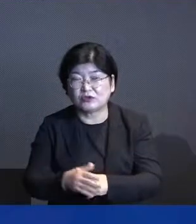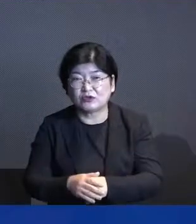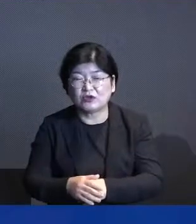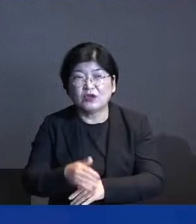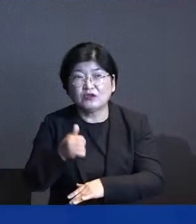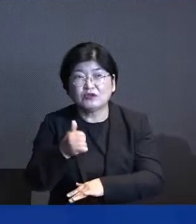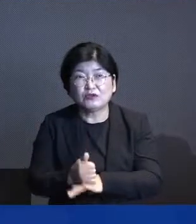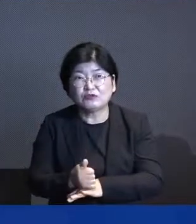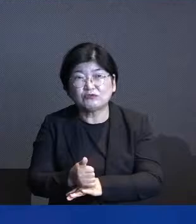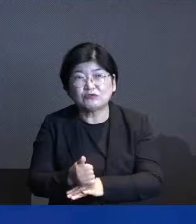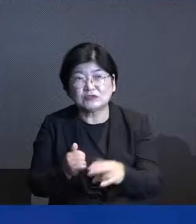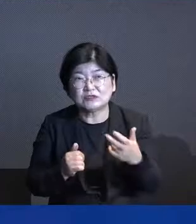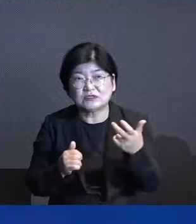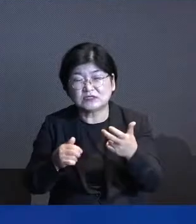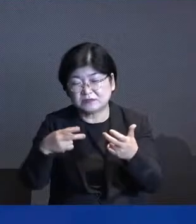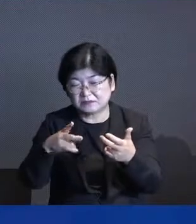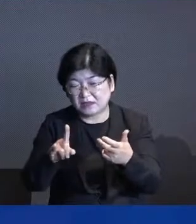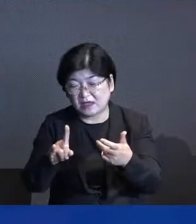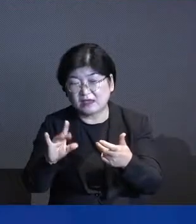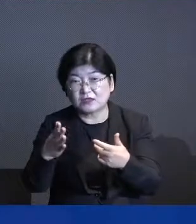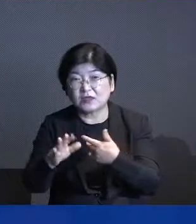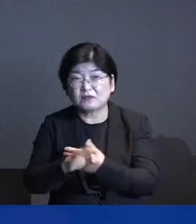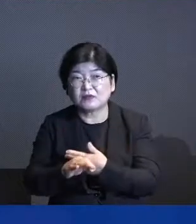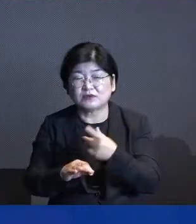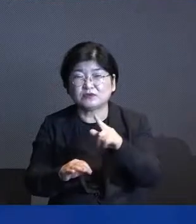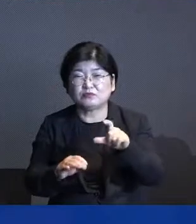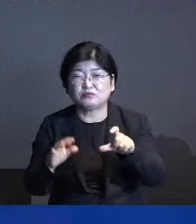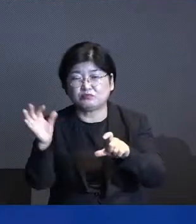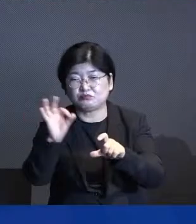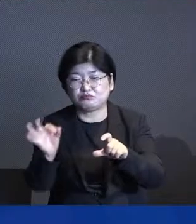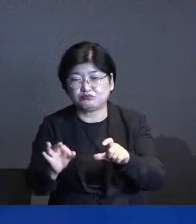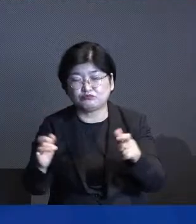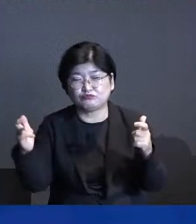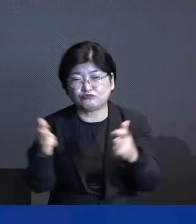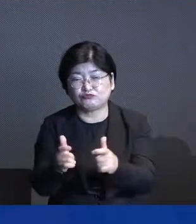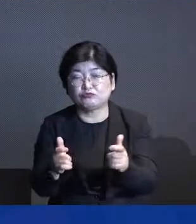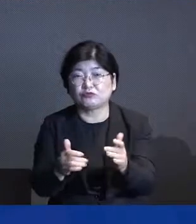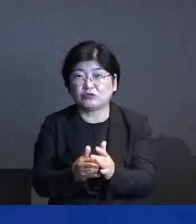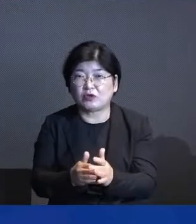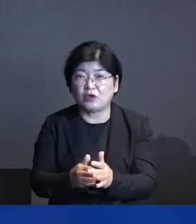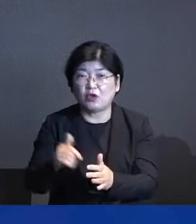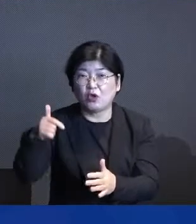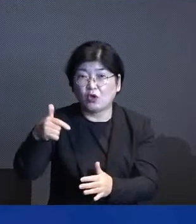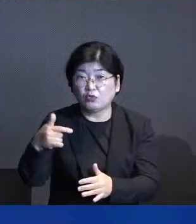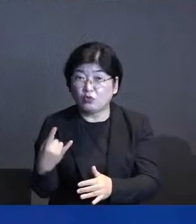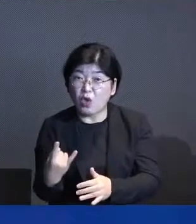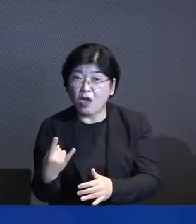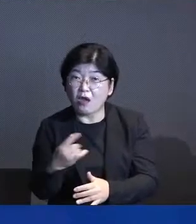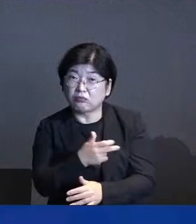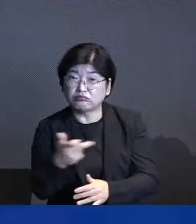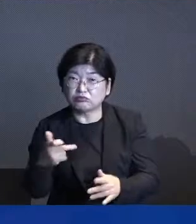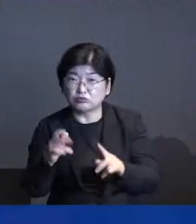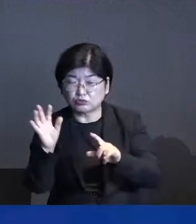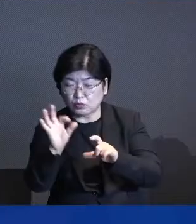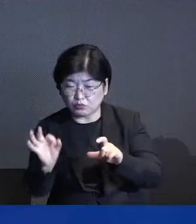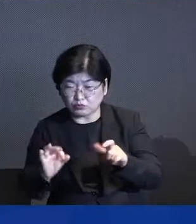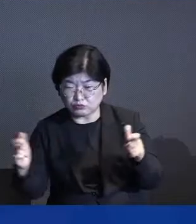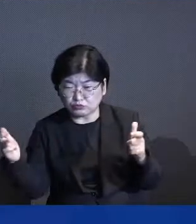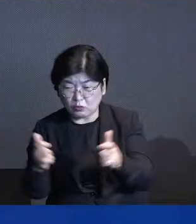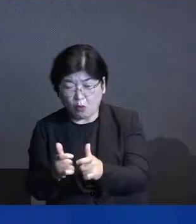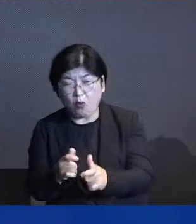substantial decrease in terms of brain volume. But there is another story to this. We'll look into